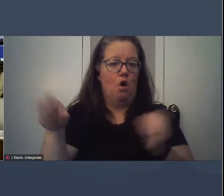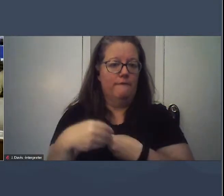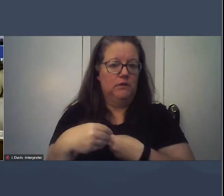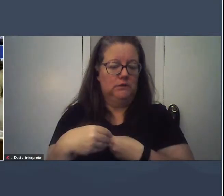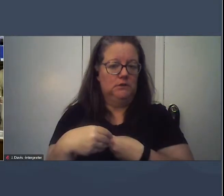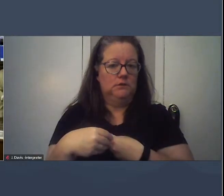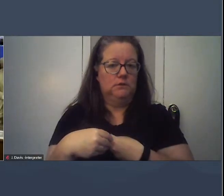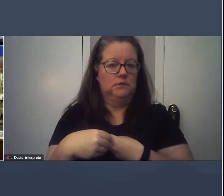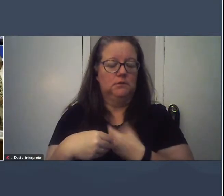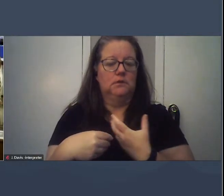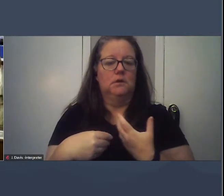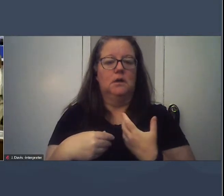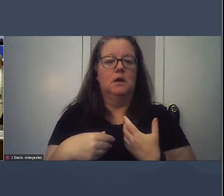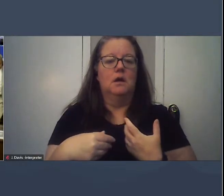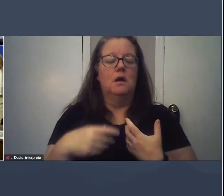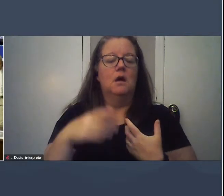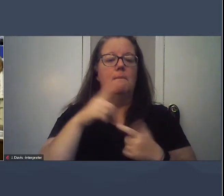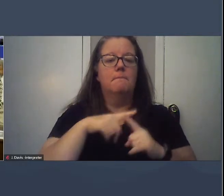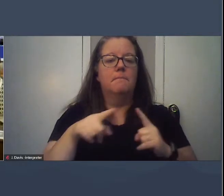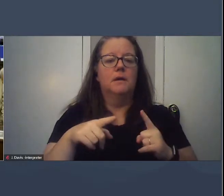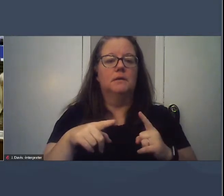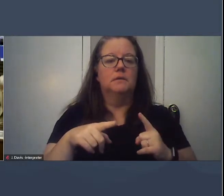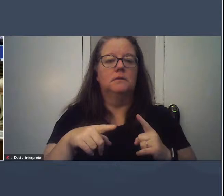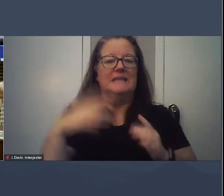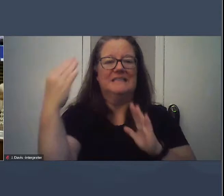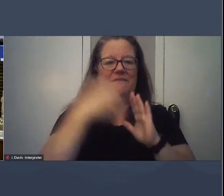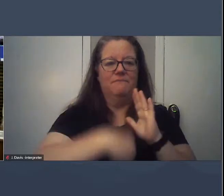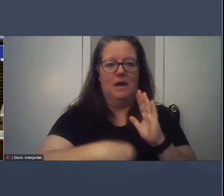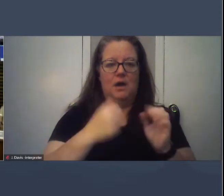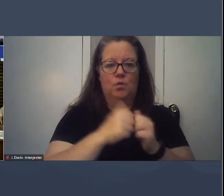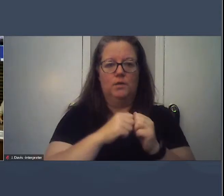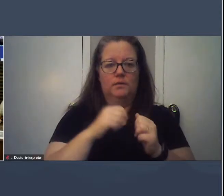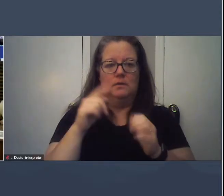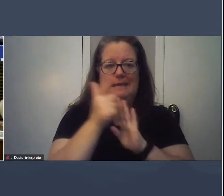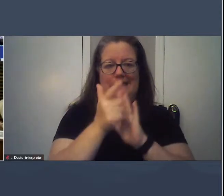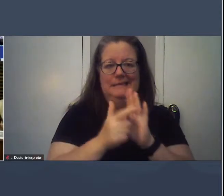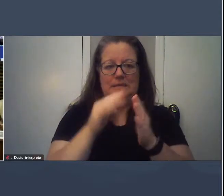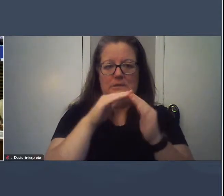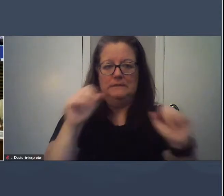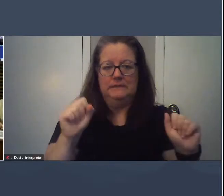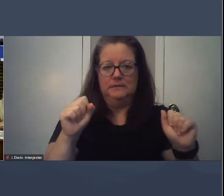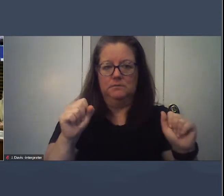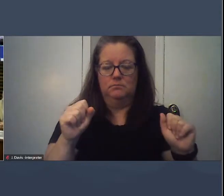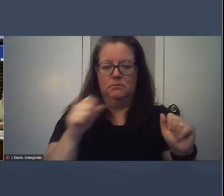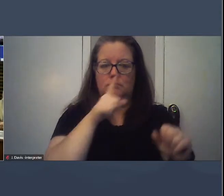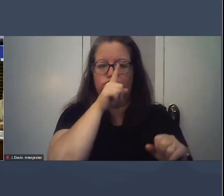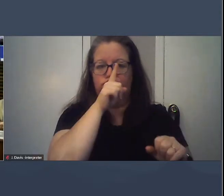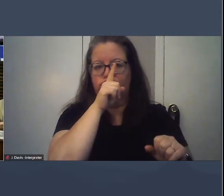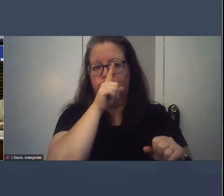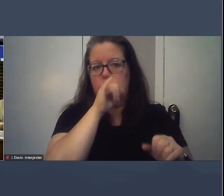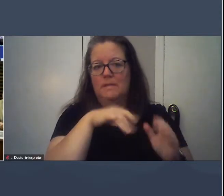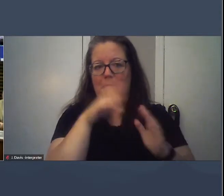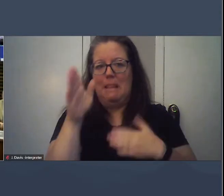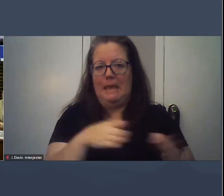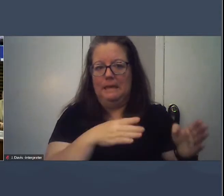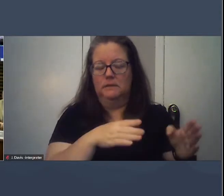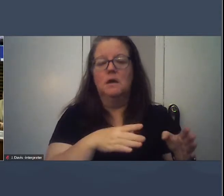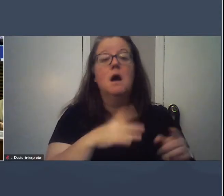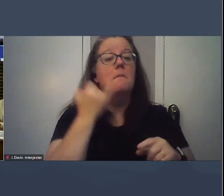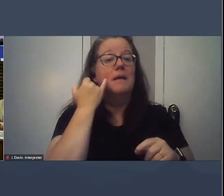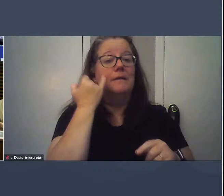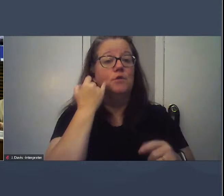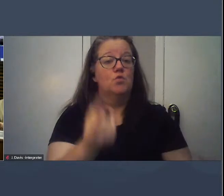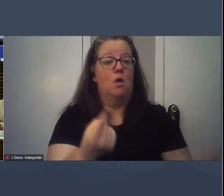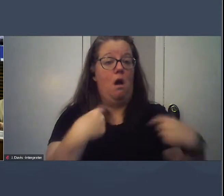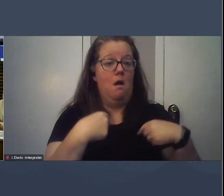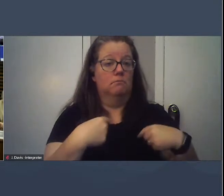to say whether it's litigated, but filed in the legal system, but it's missing the actual plan itself. Right. Okay. Yeah, but we can schedule through Quentin.